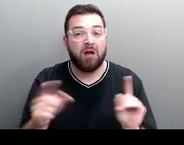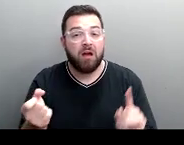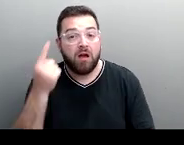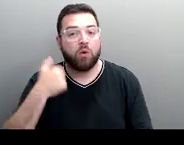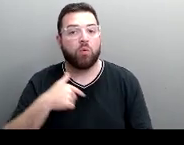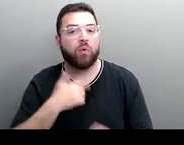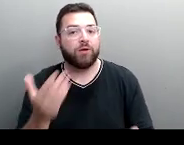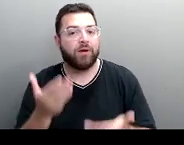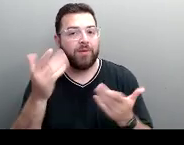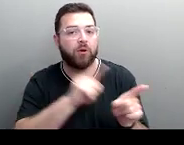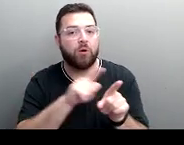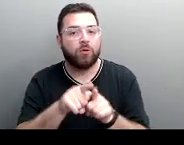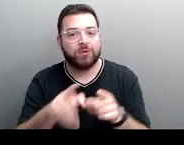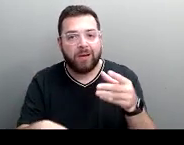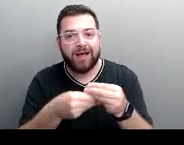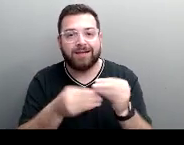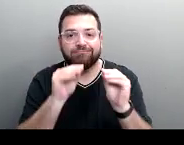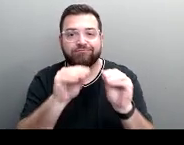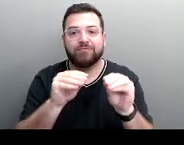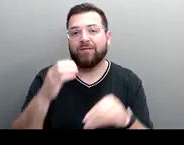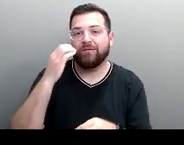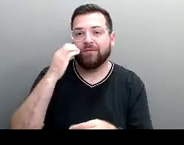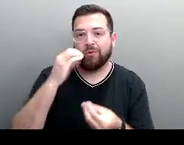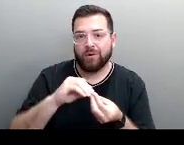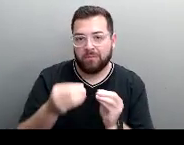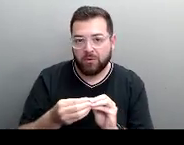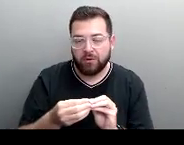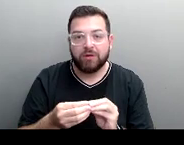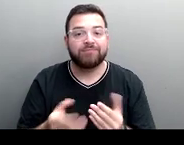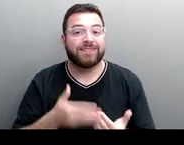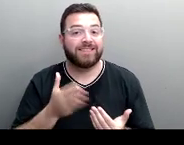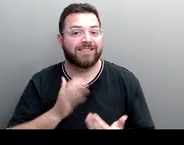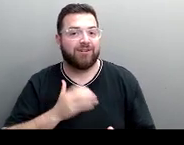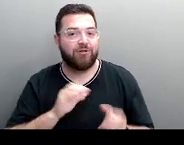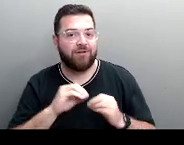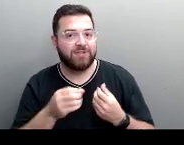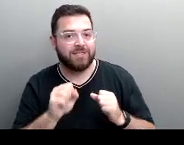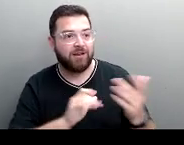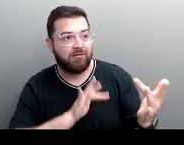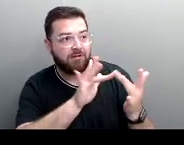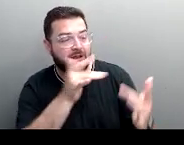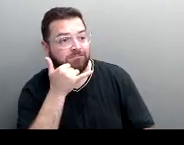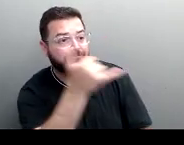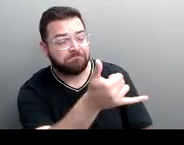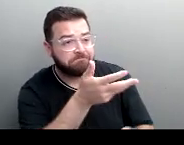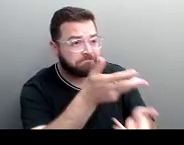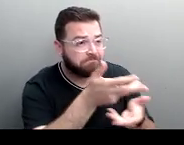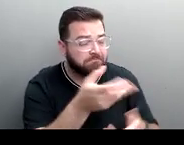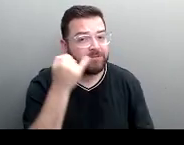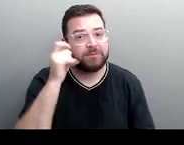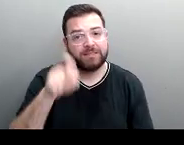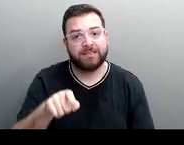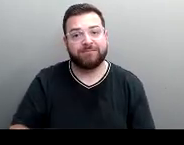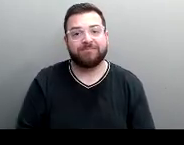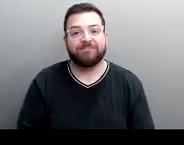do recommend you put in your phone number just because it makes it easier for our office to contact you if needed.